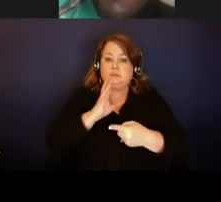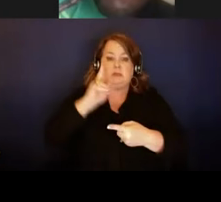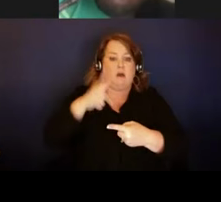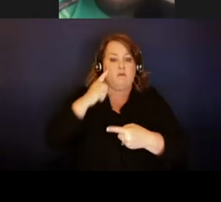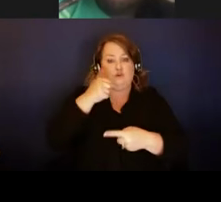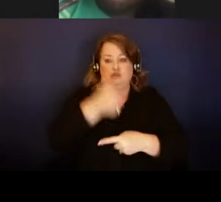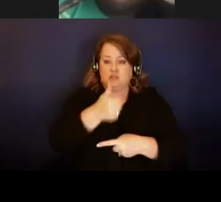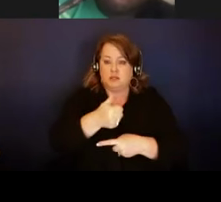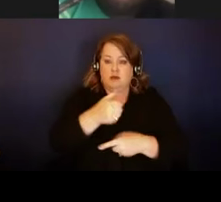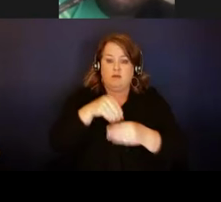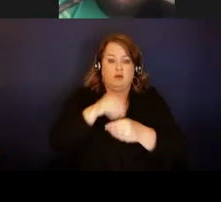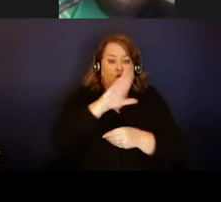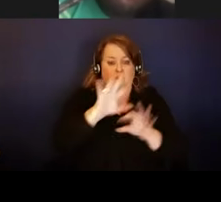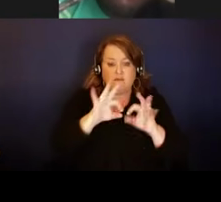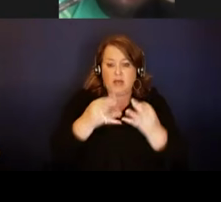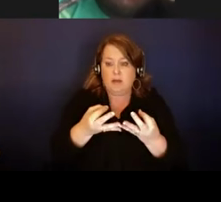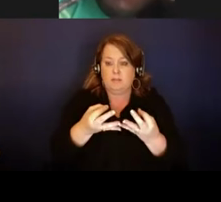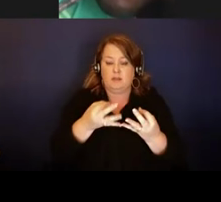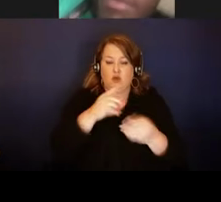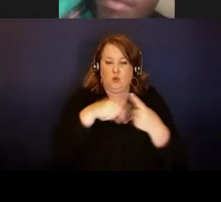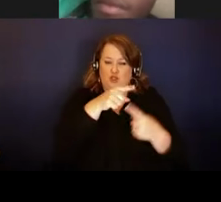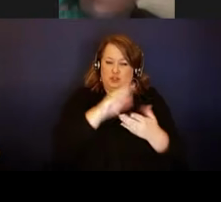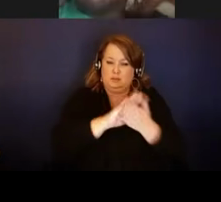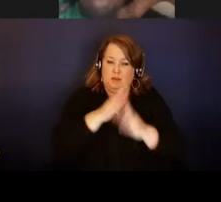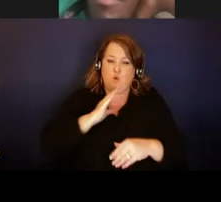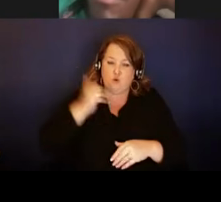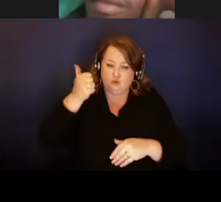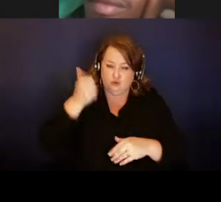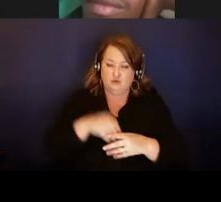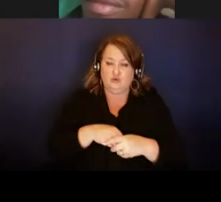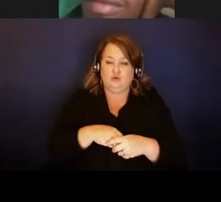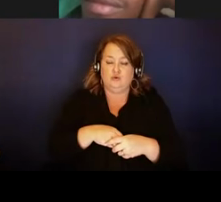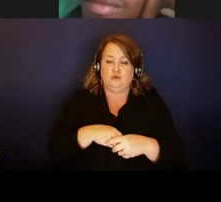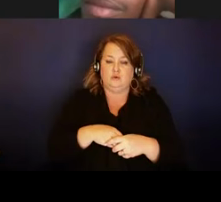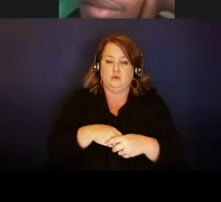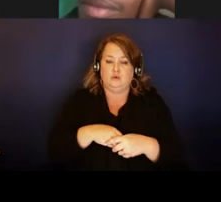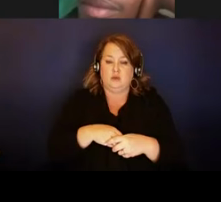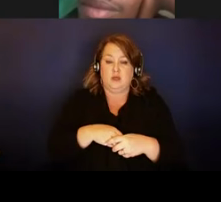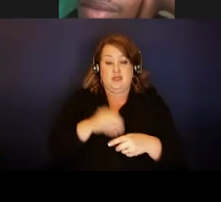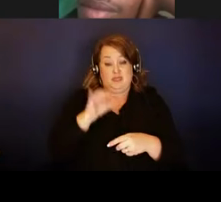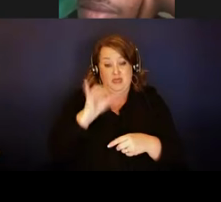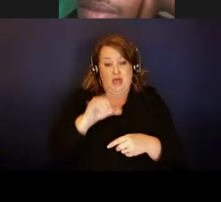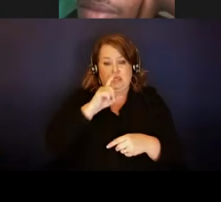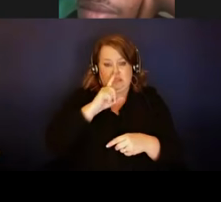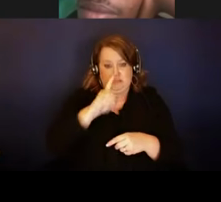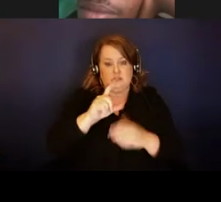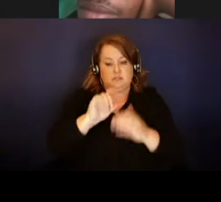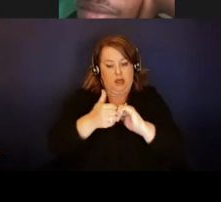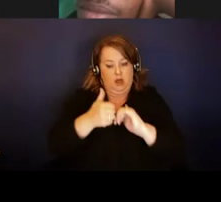own family as she got older, and that's how I